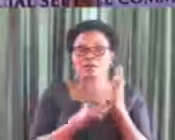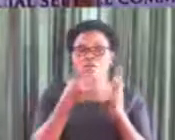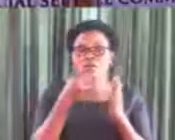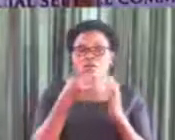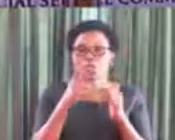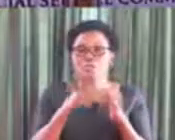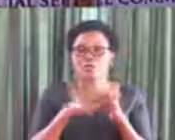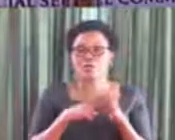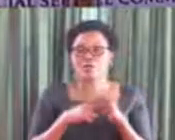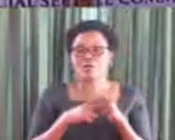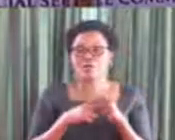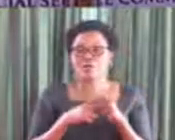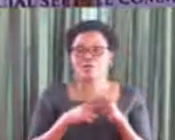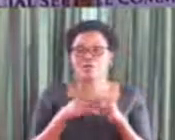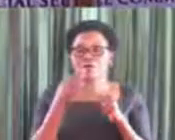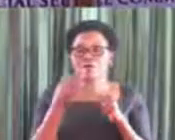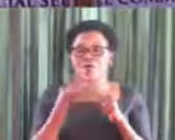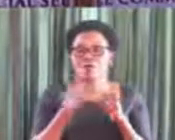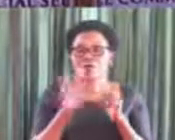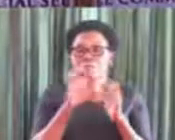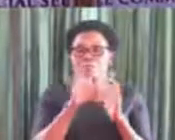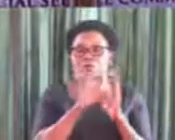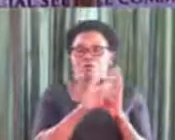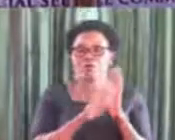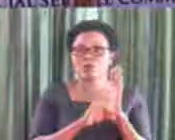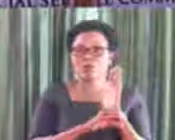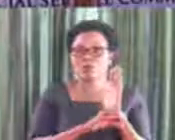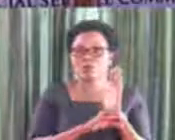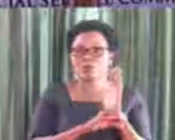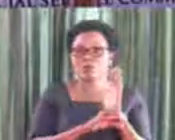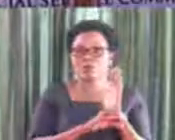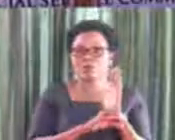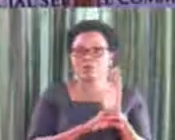27 of the Constitution.